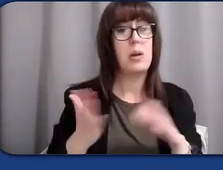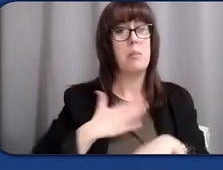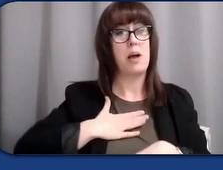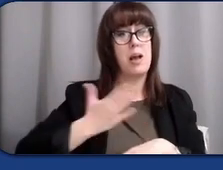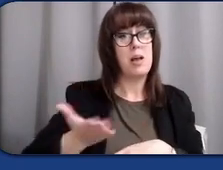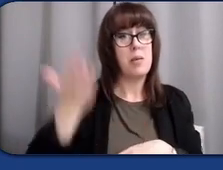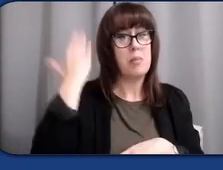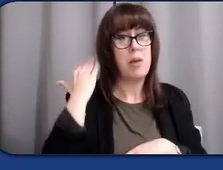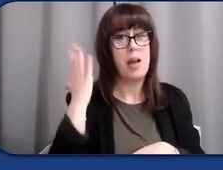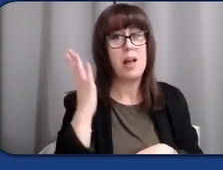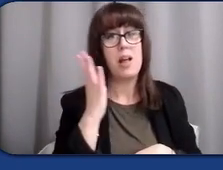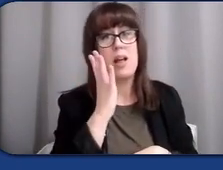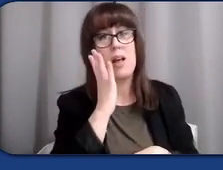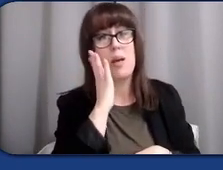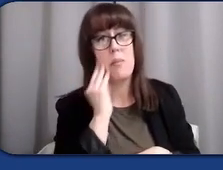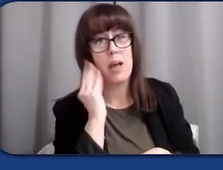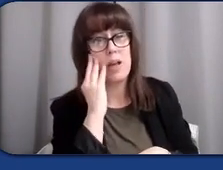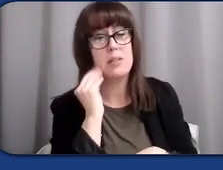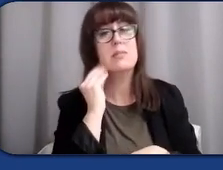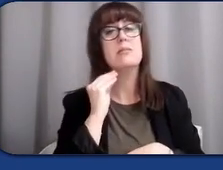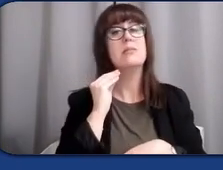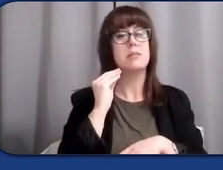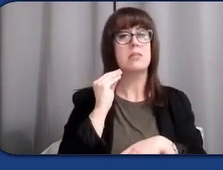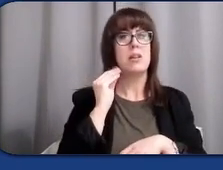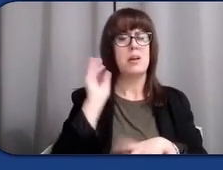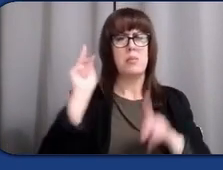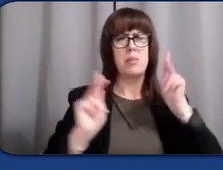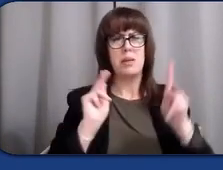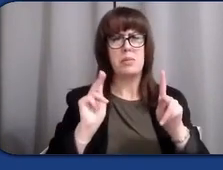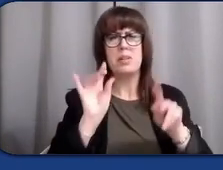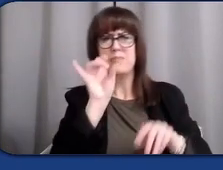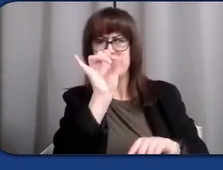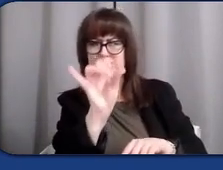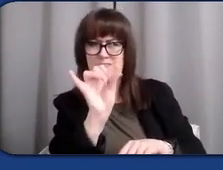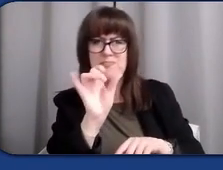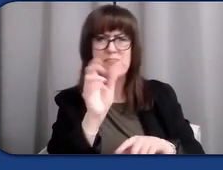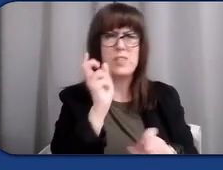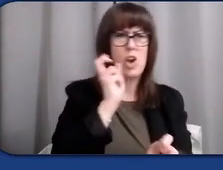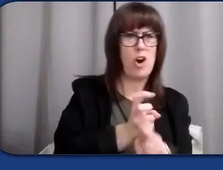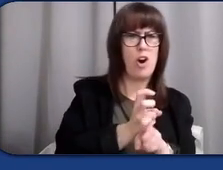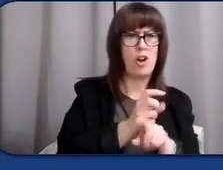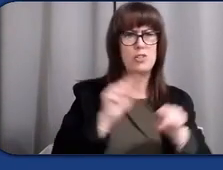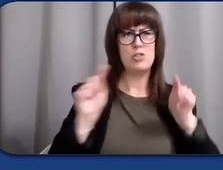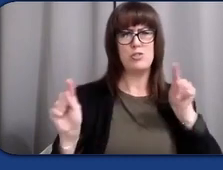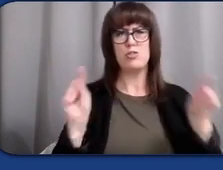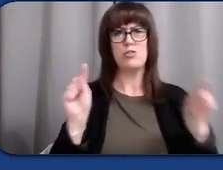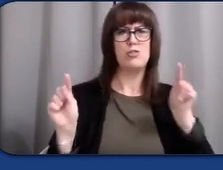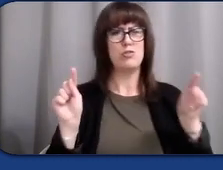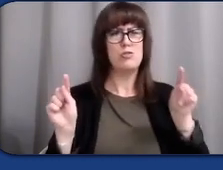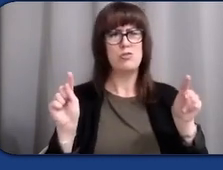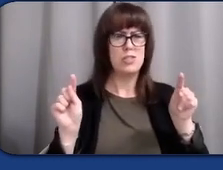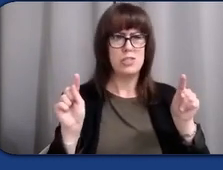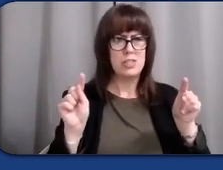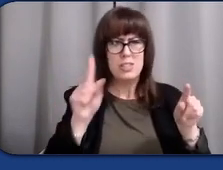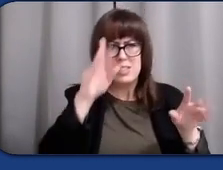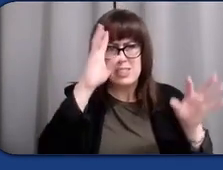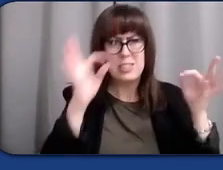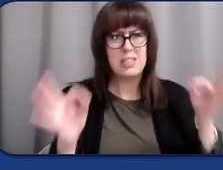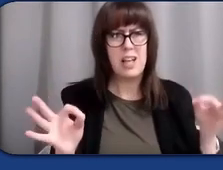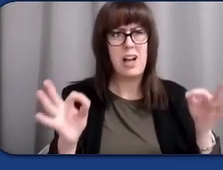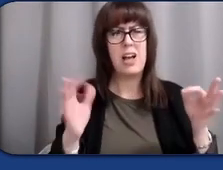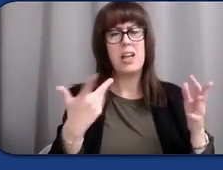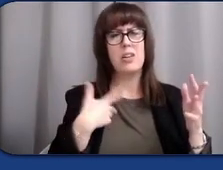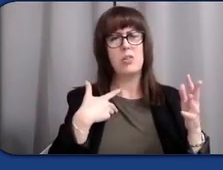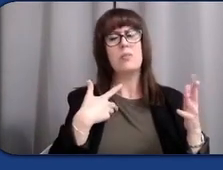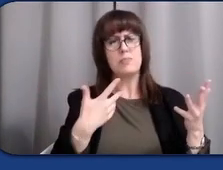my first statement I made, it's very hard for people to discern whether or not they are being taken to the promised land, if